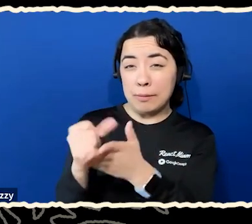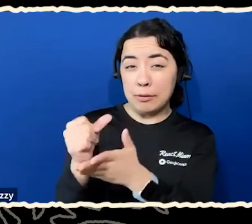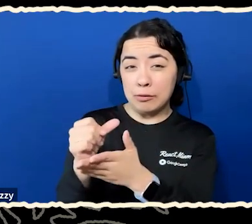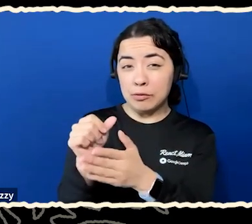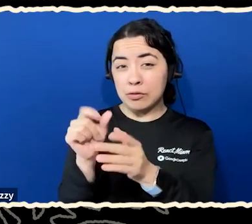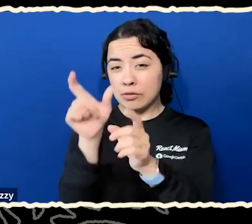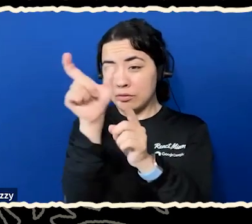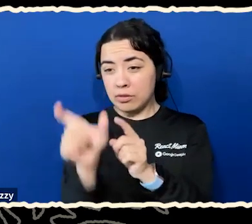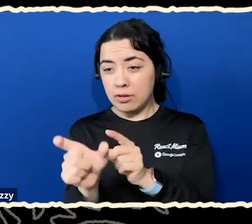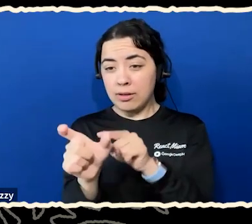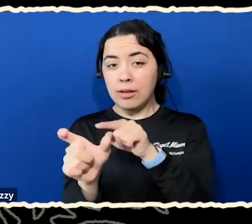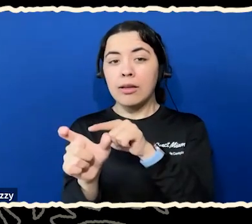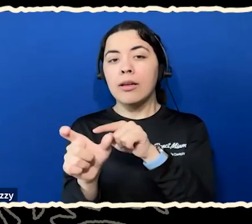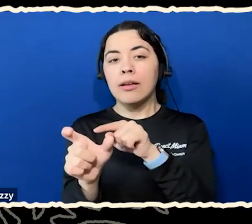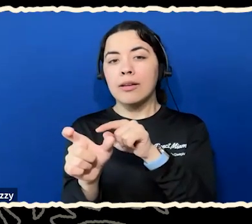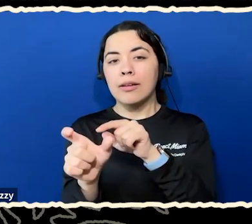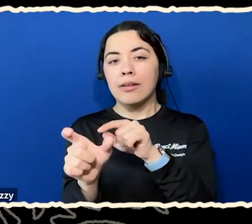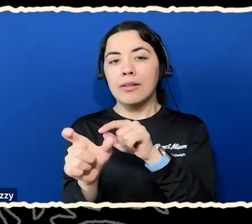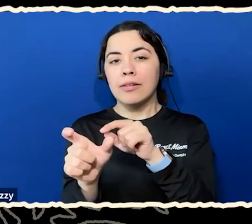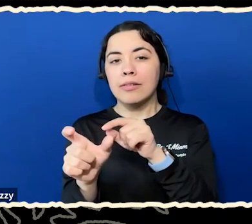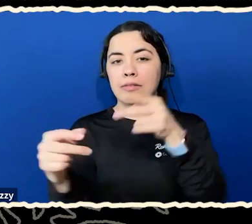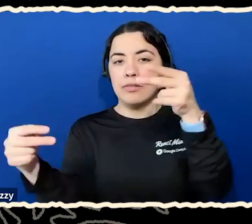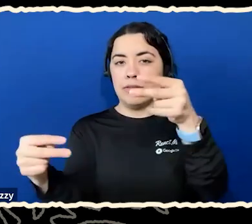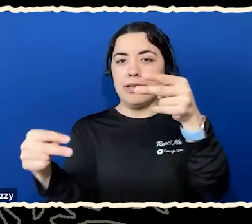a nav forward.